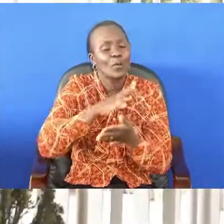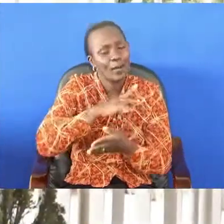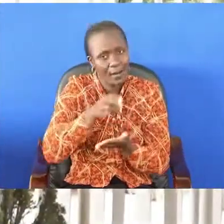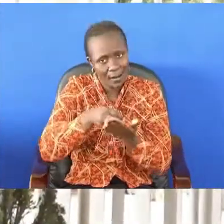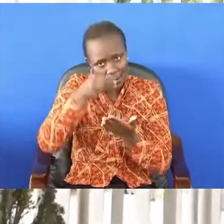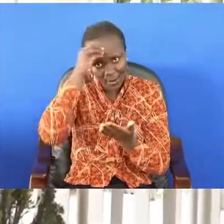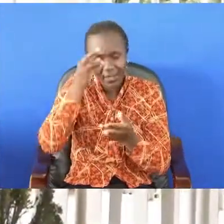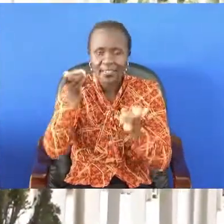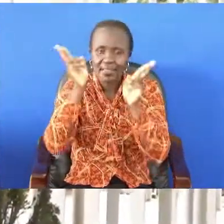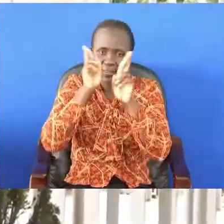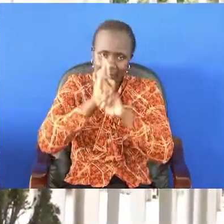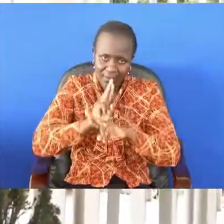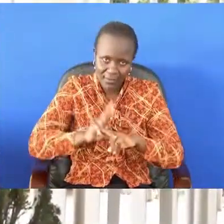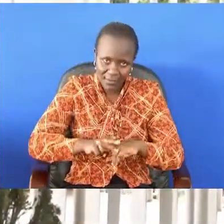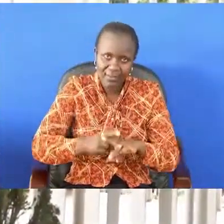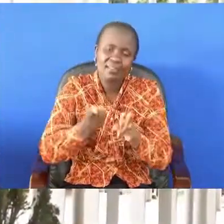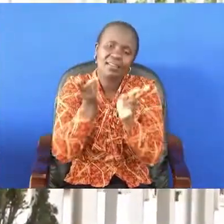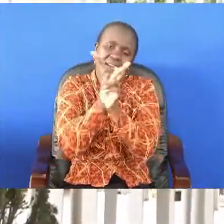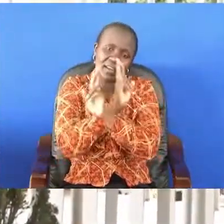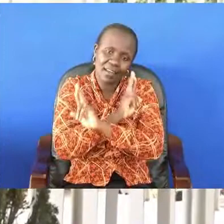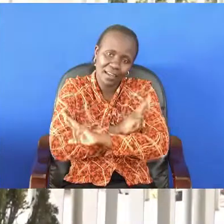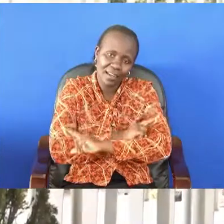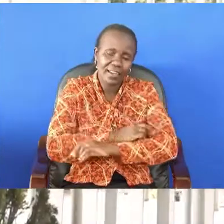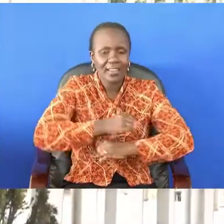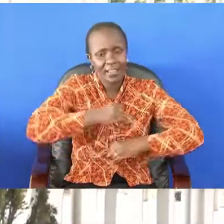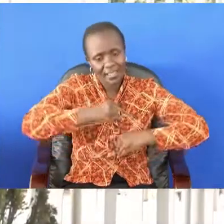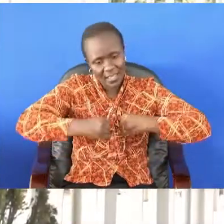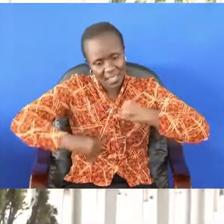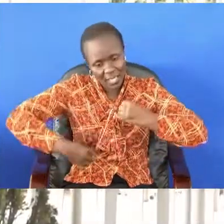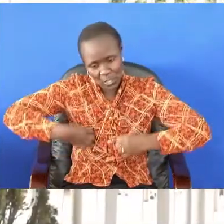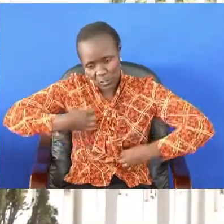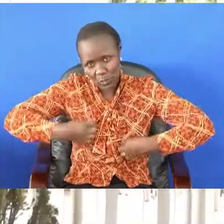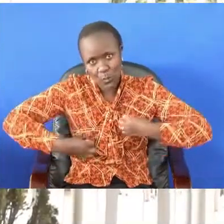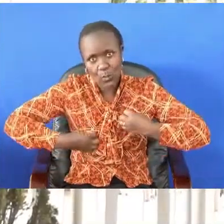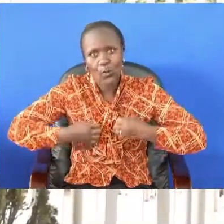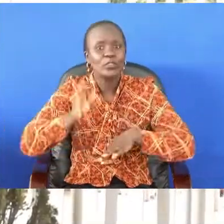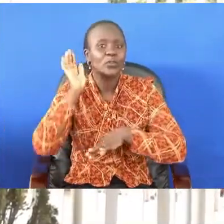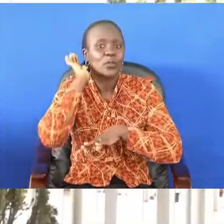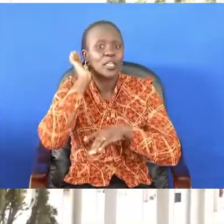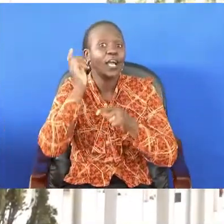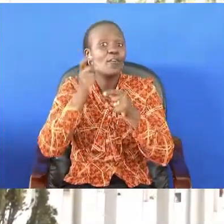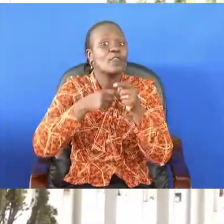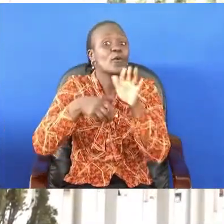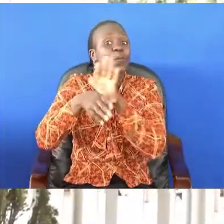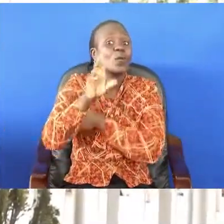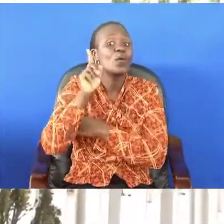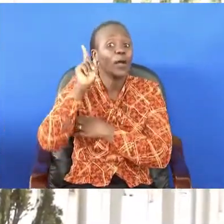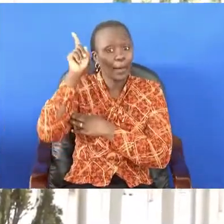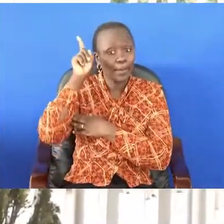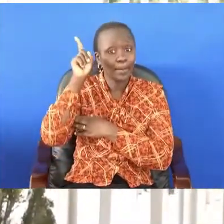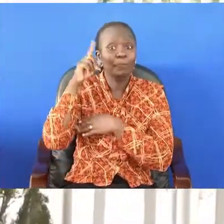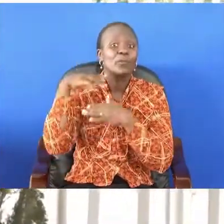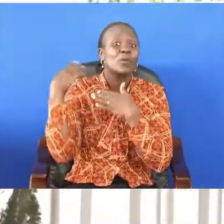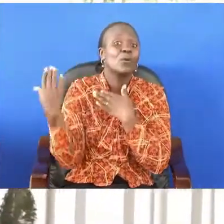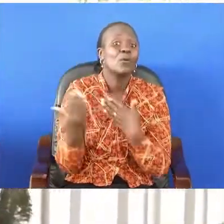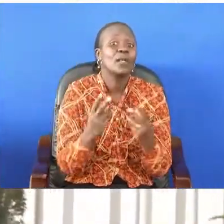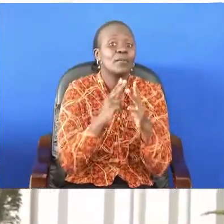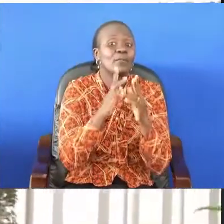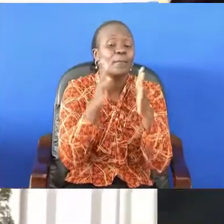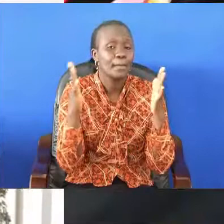Please sit back, relax, enjoy, and get to hear from God himself. Karibuni